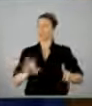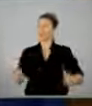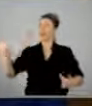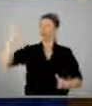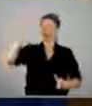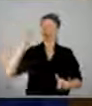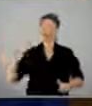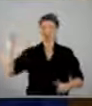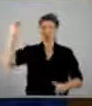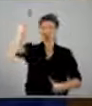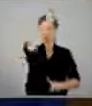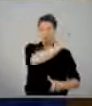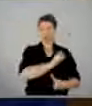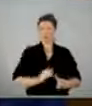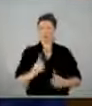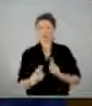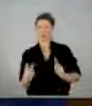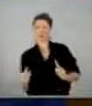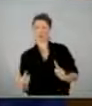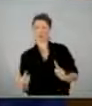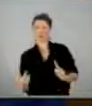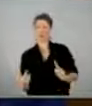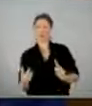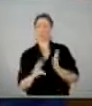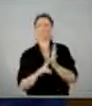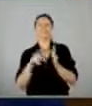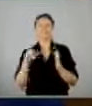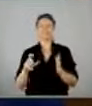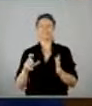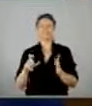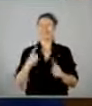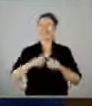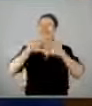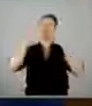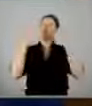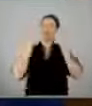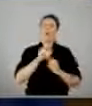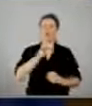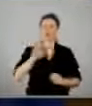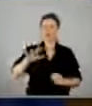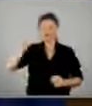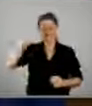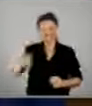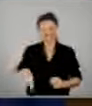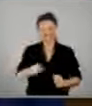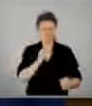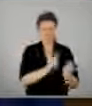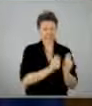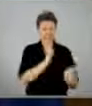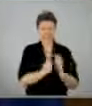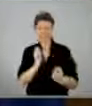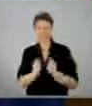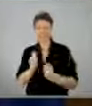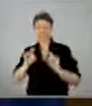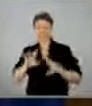of 55,000 tests around the country at a time when we know that there